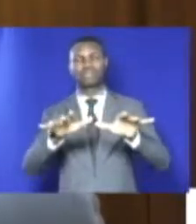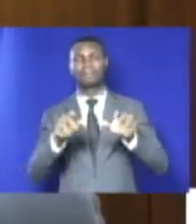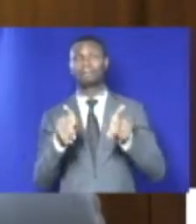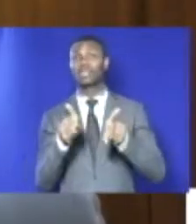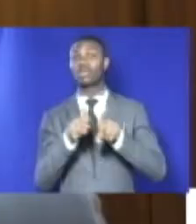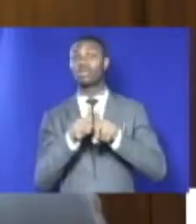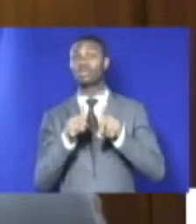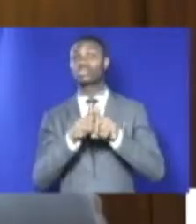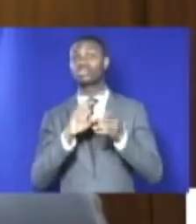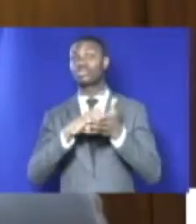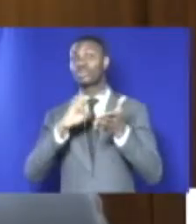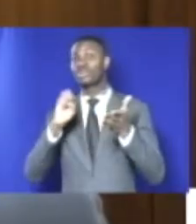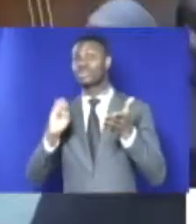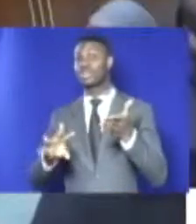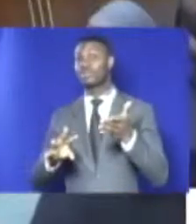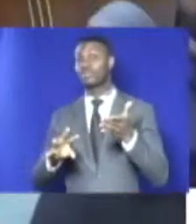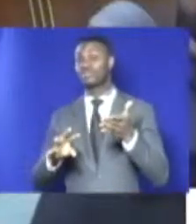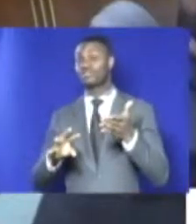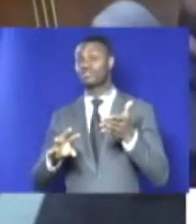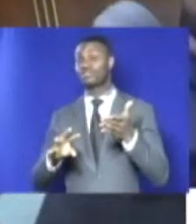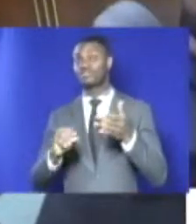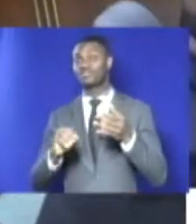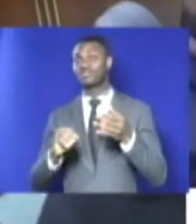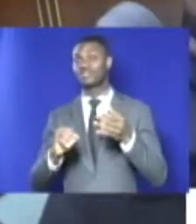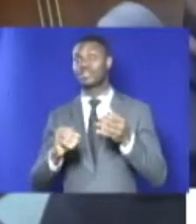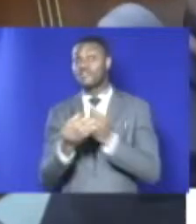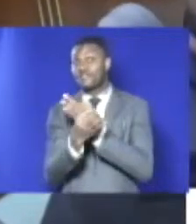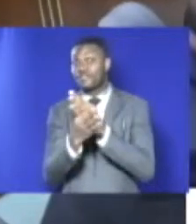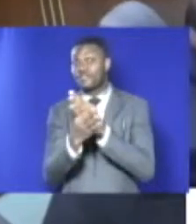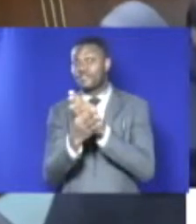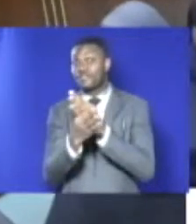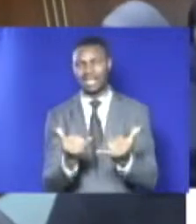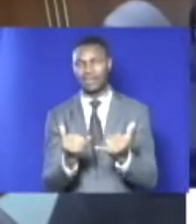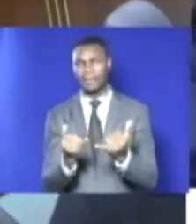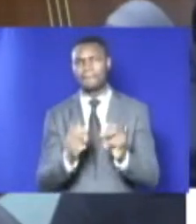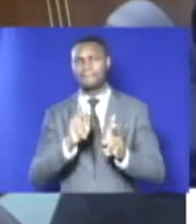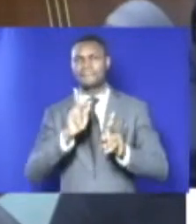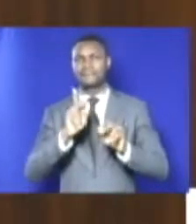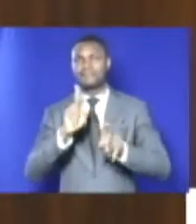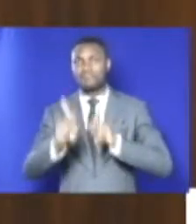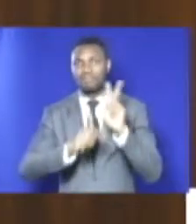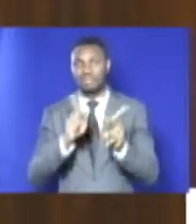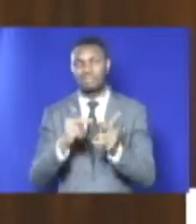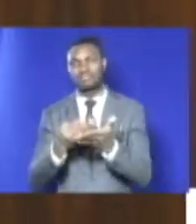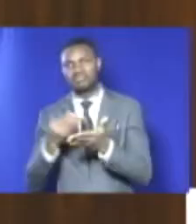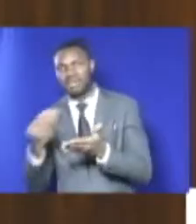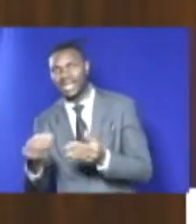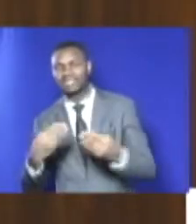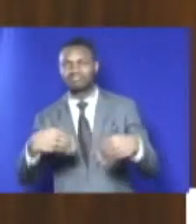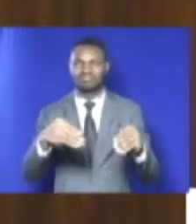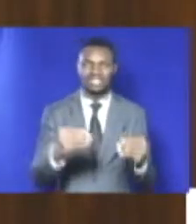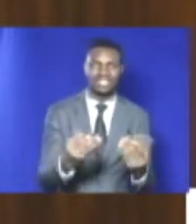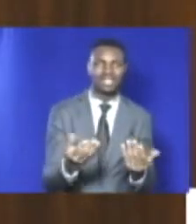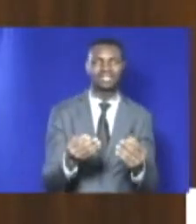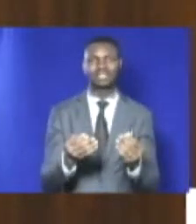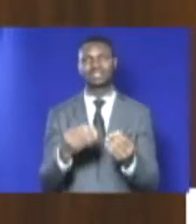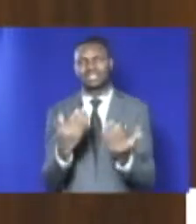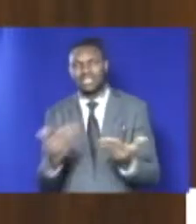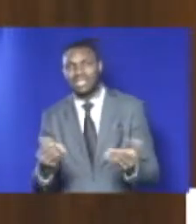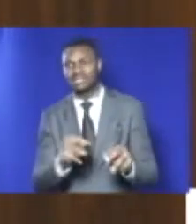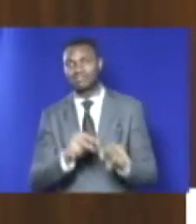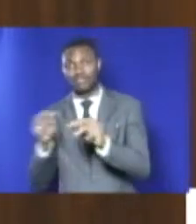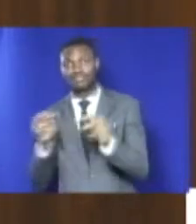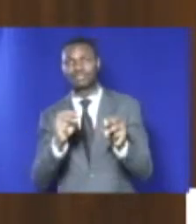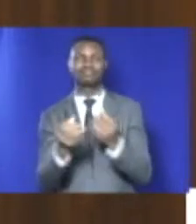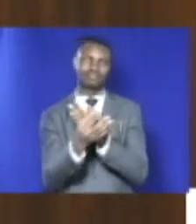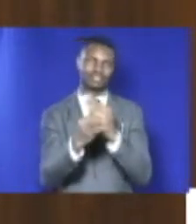removed restrictions on the movement of essential goods and services. Briefing journalists after the engagement with the President, Chairman of the Task